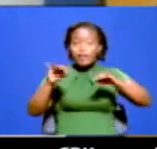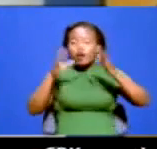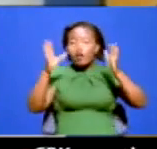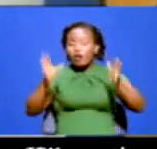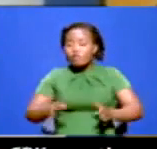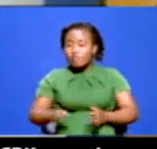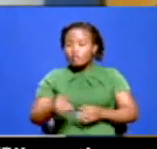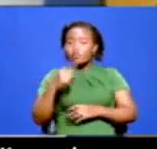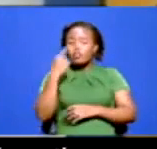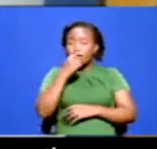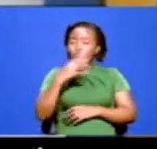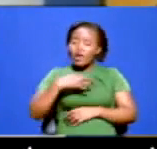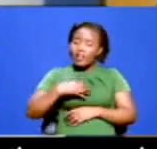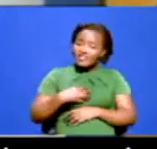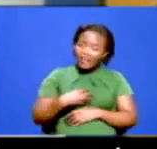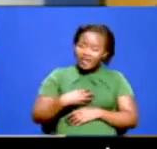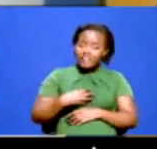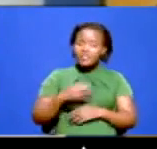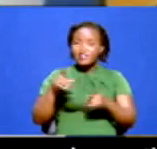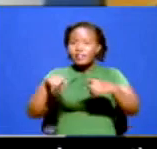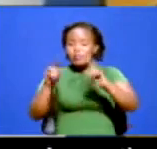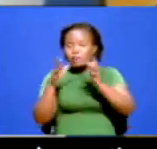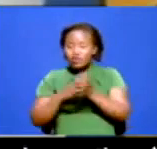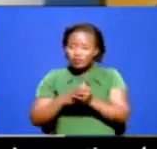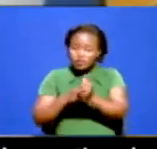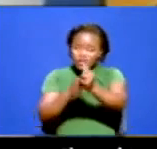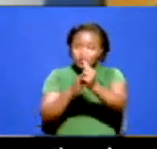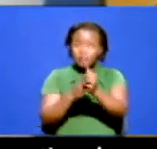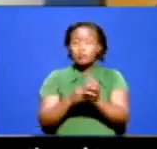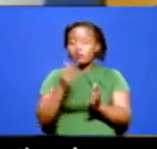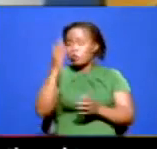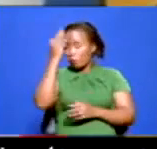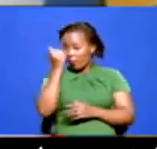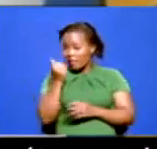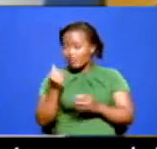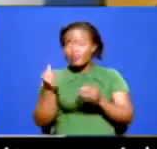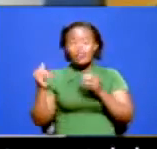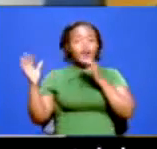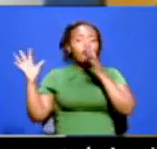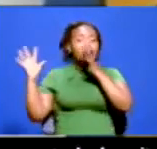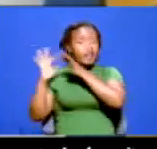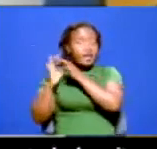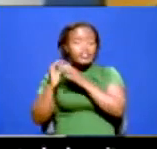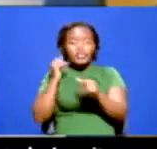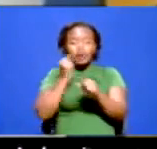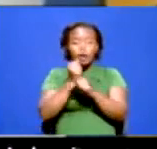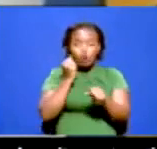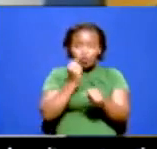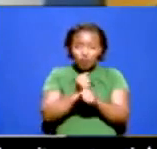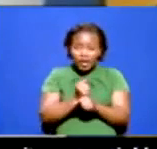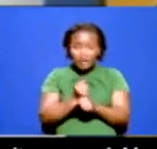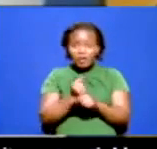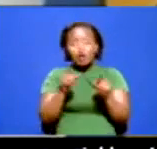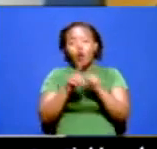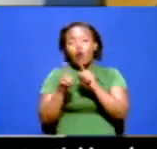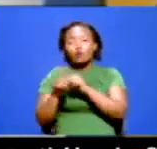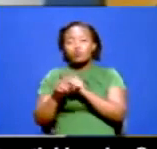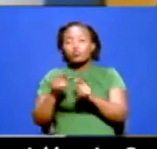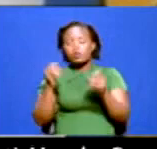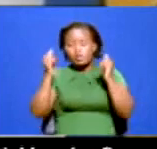the ones who lead them, and for good reason, because the culture and the work culture, the work ethics in the